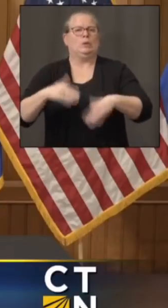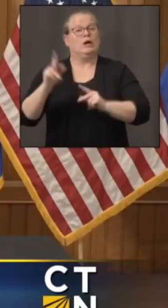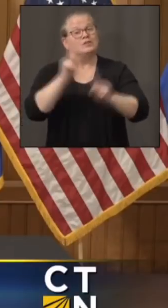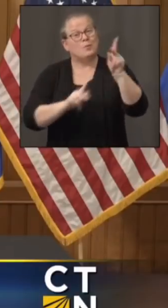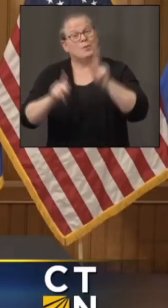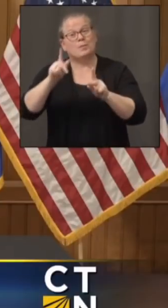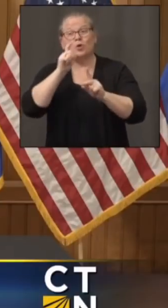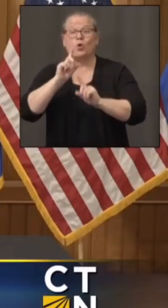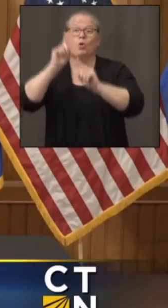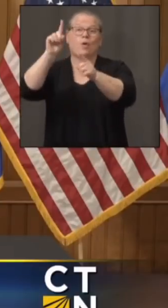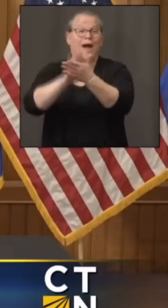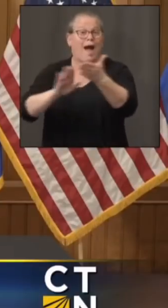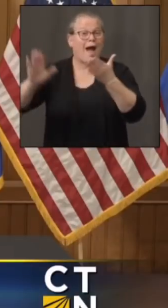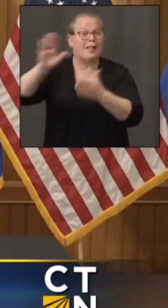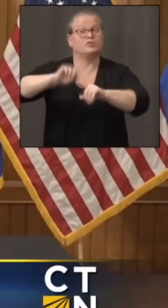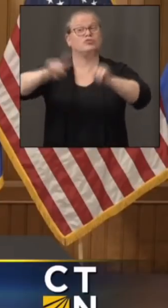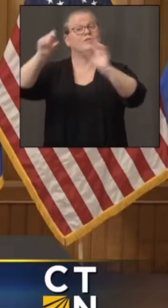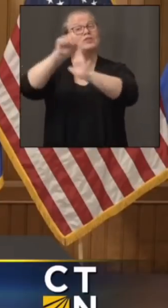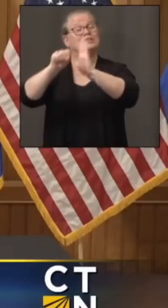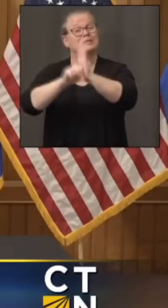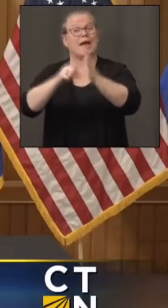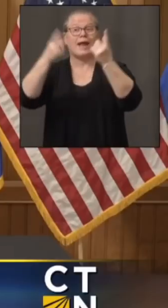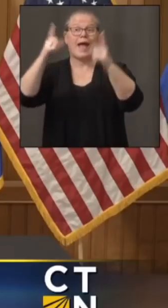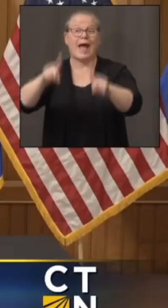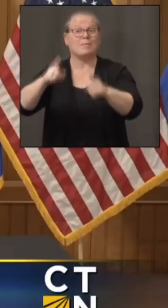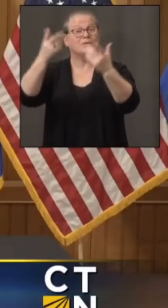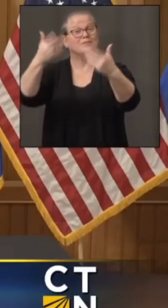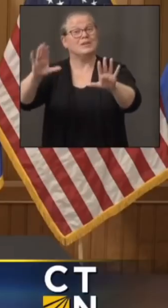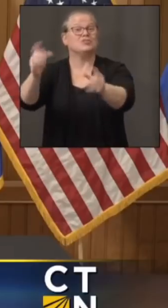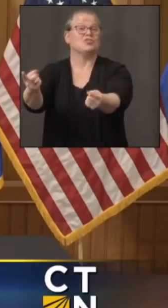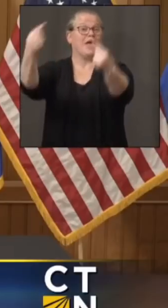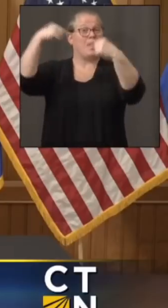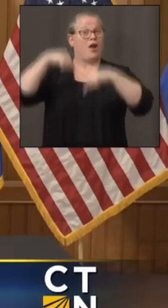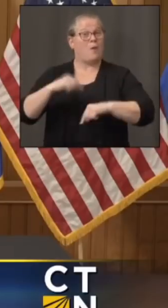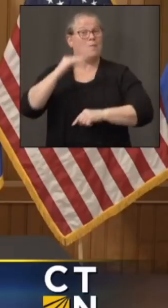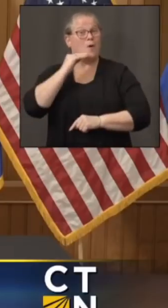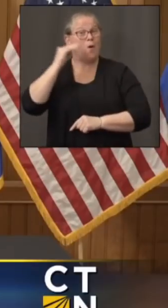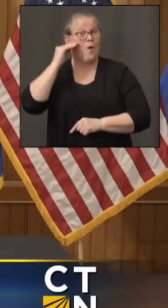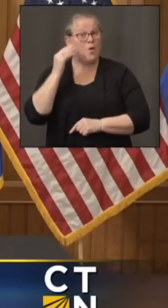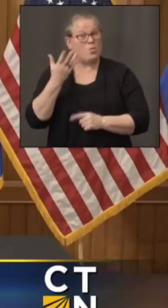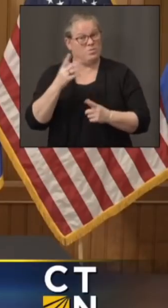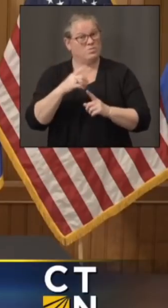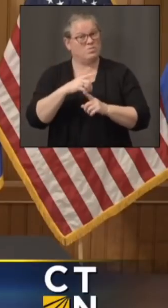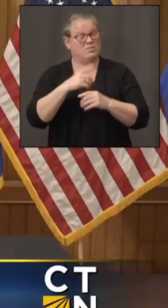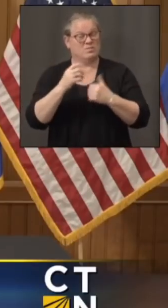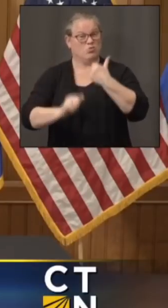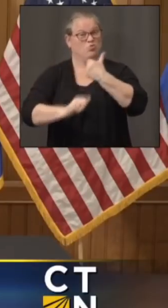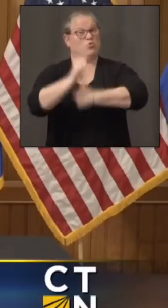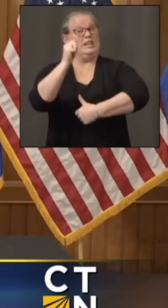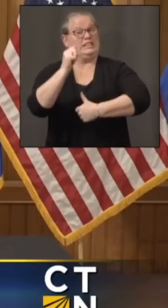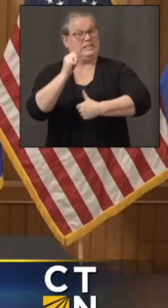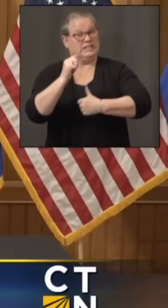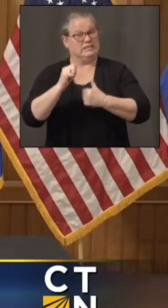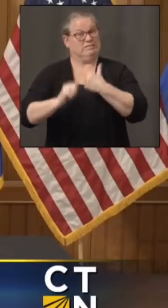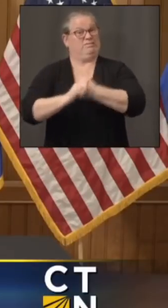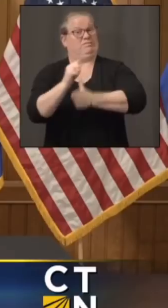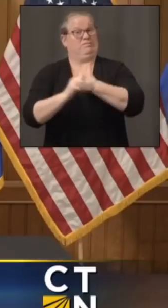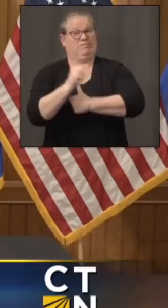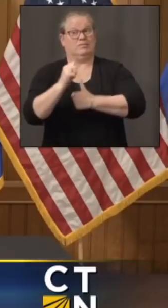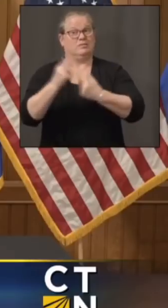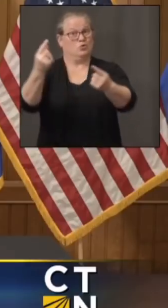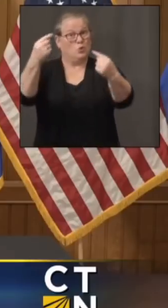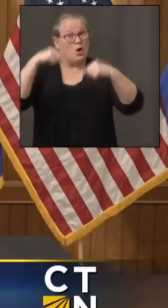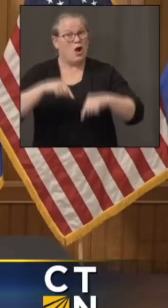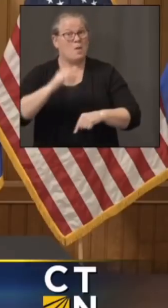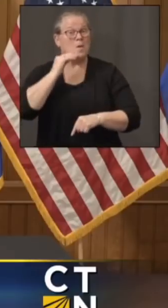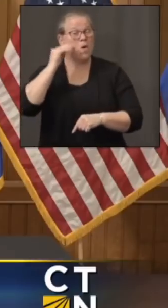from college or people traveling for Thanksgiving, is the risk as great as it would have been if there were still pockets of the country that were doing well?